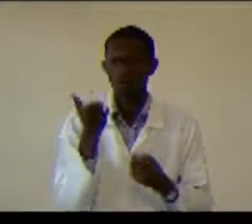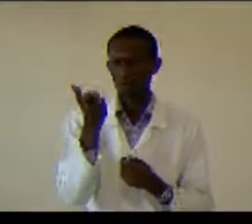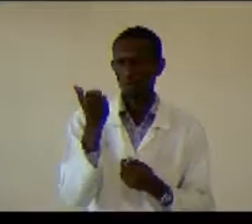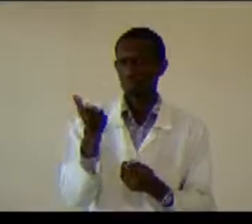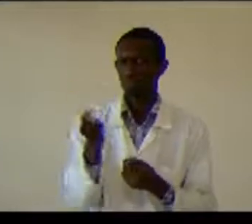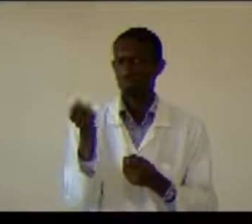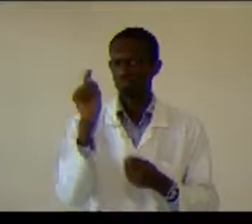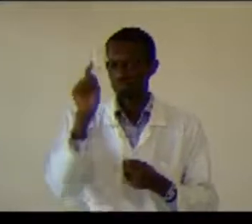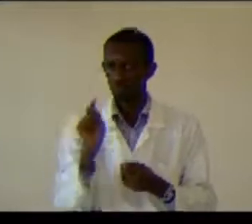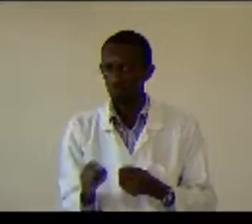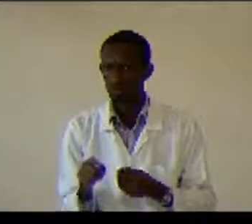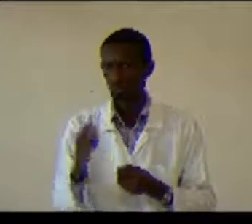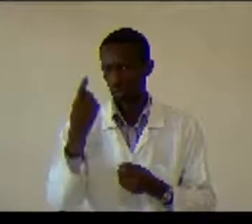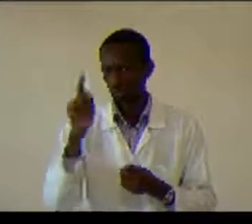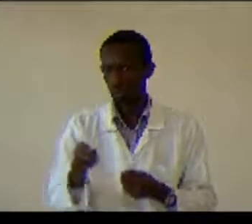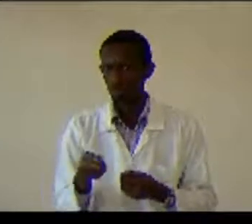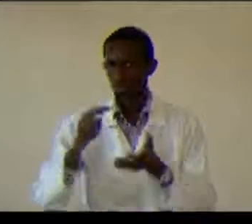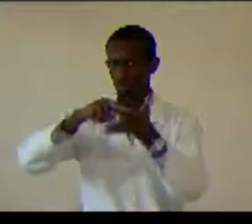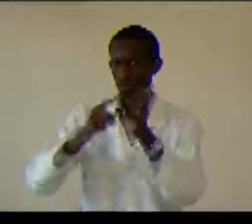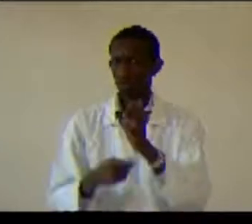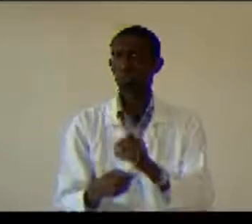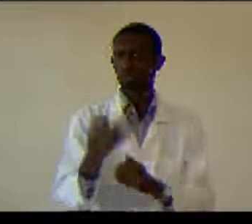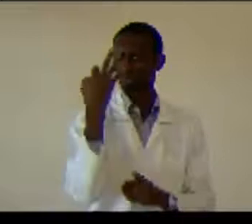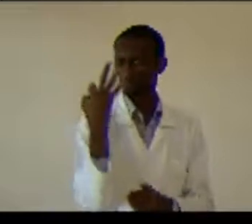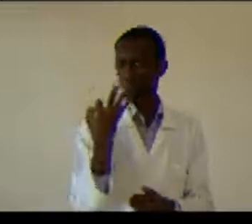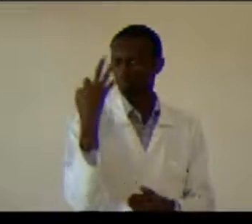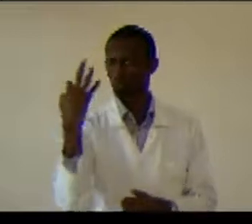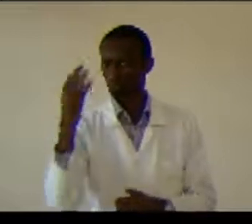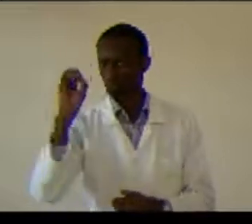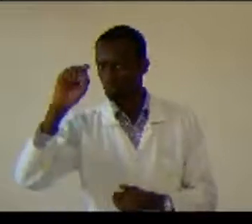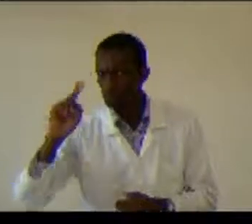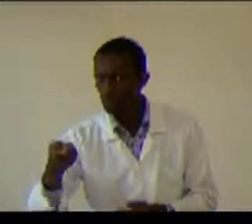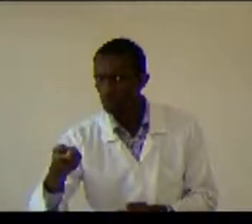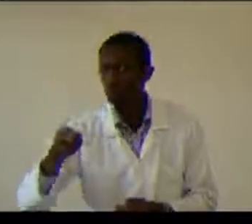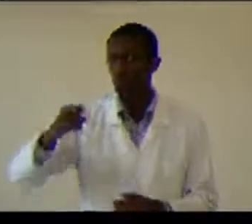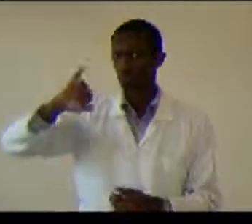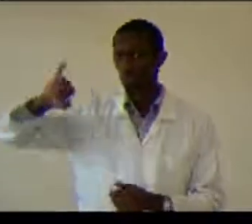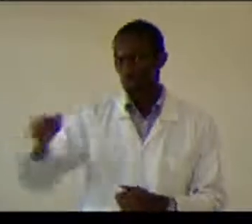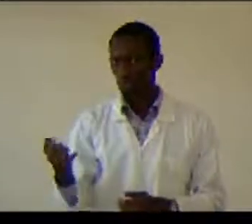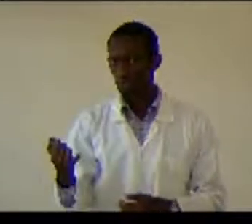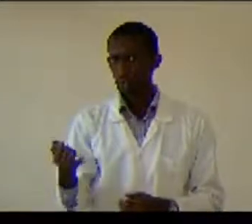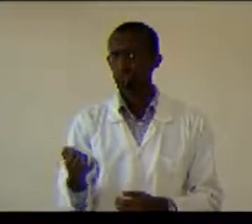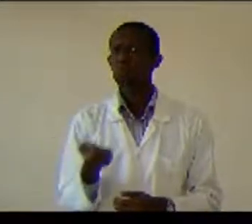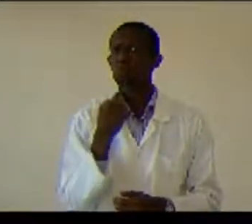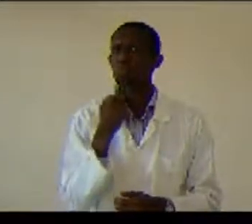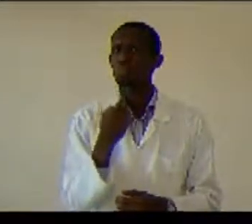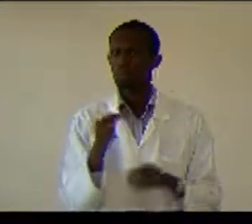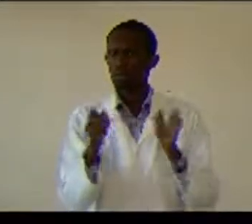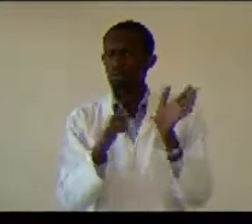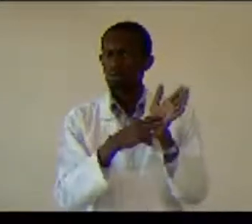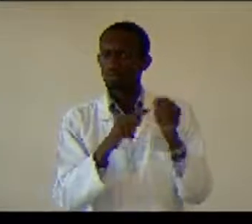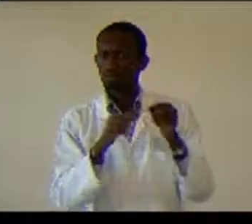what? 1,000. So it means 330 joules will be required by how many